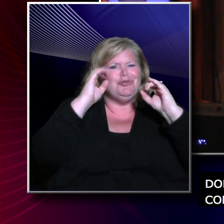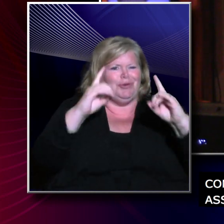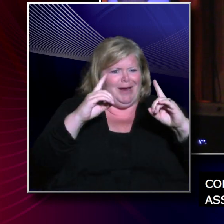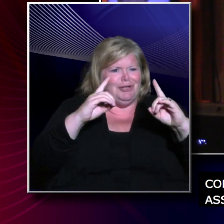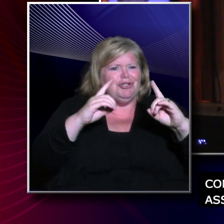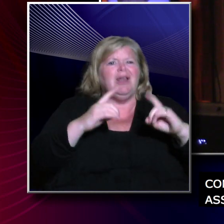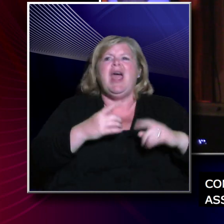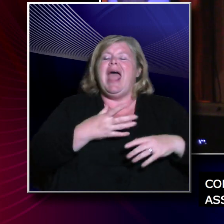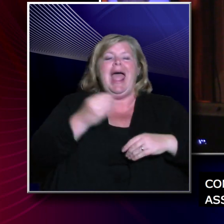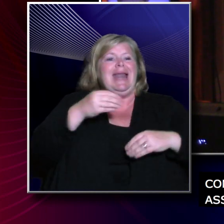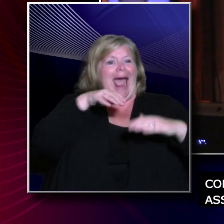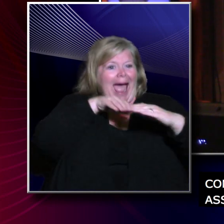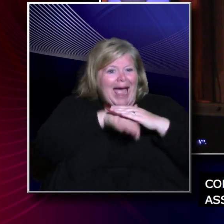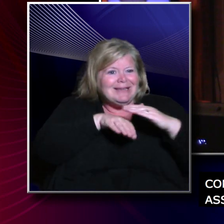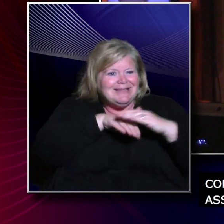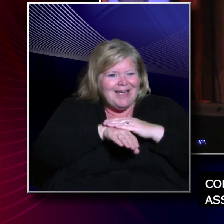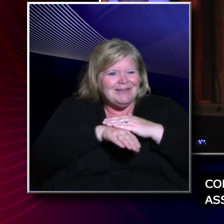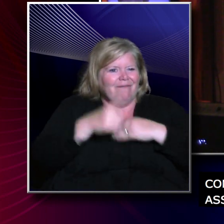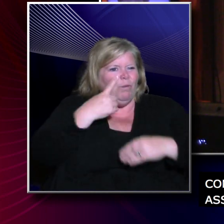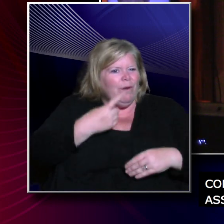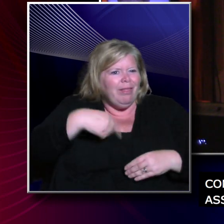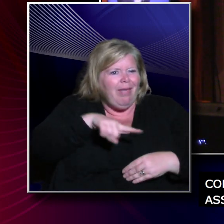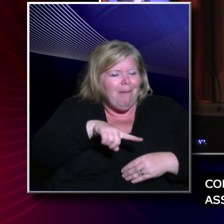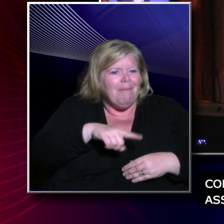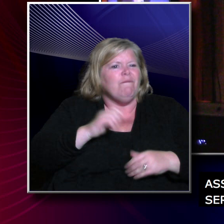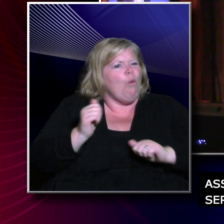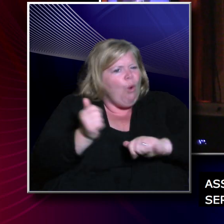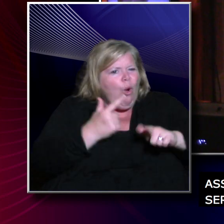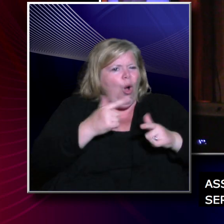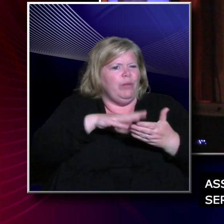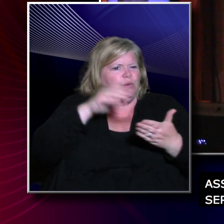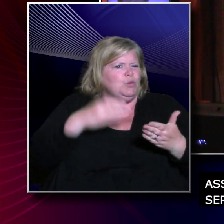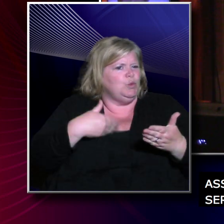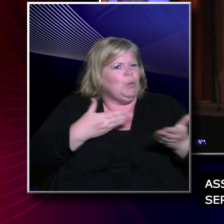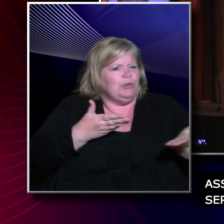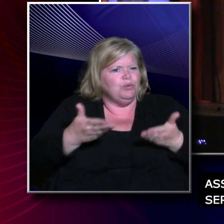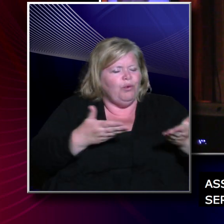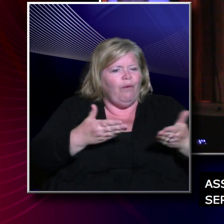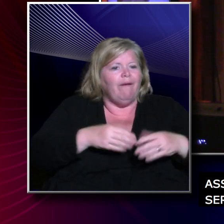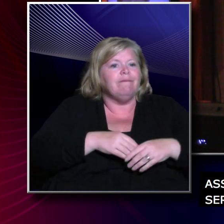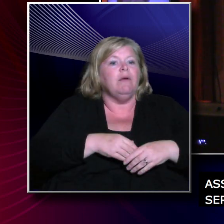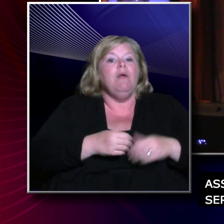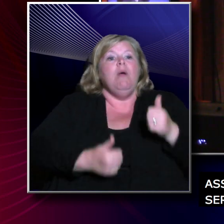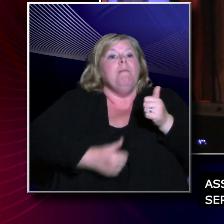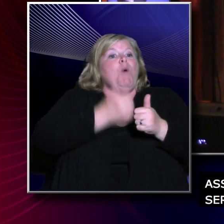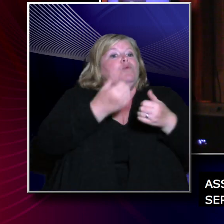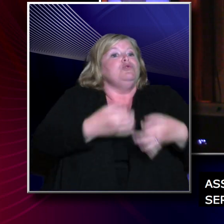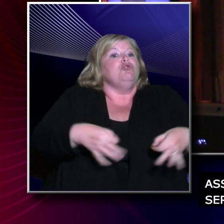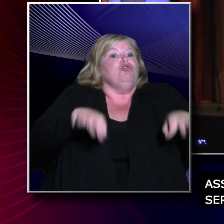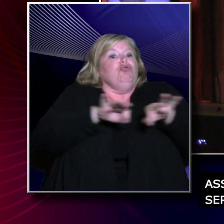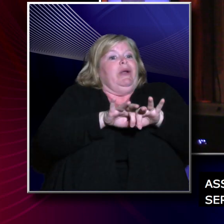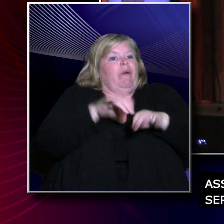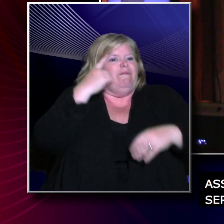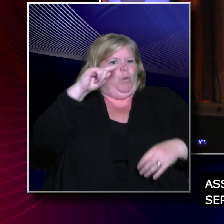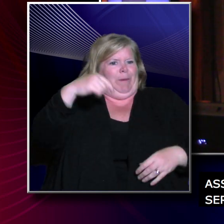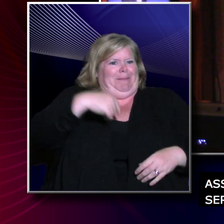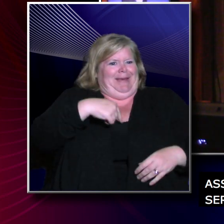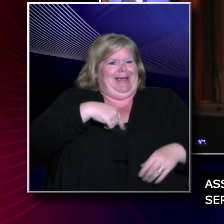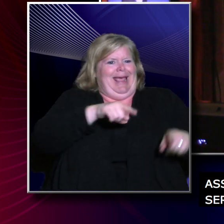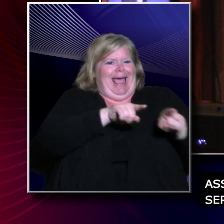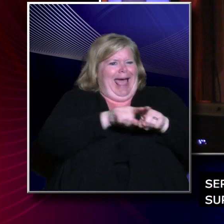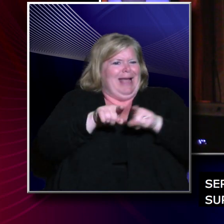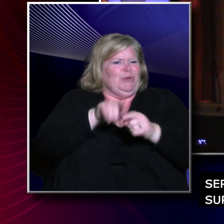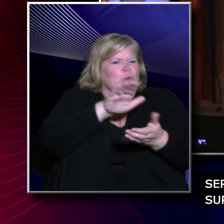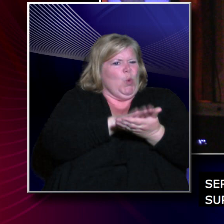to children and students that we serve. But the most critical thing for me as a